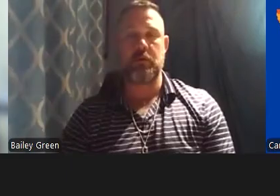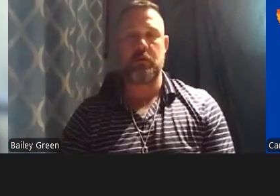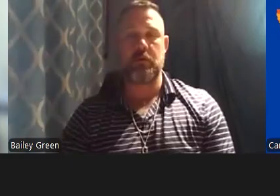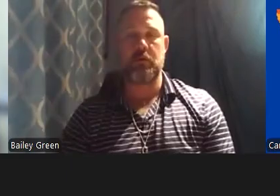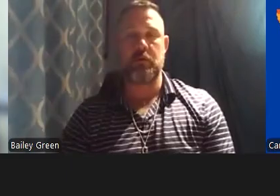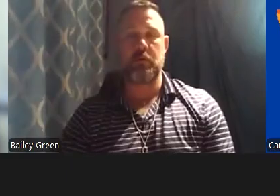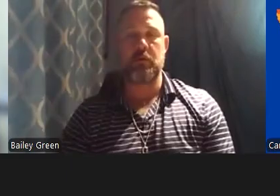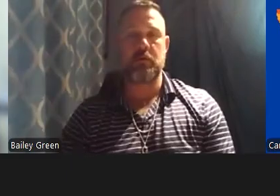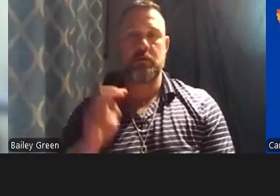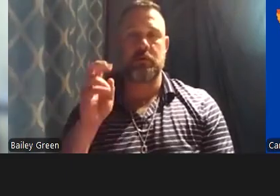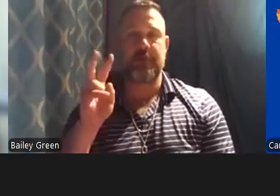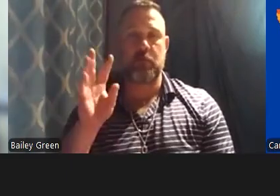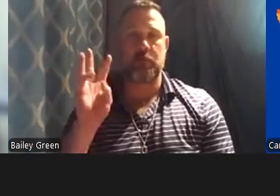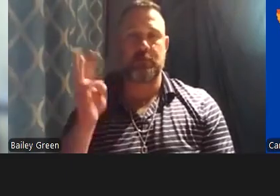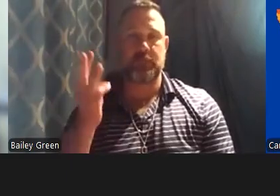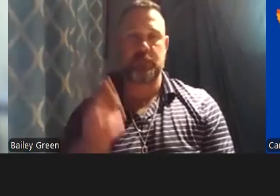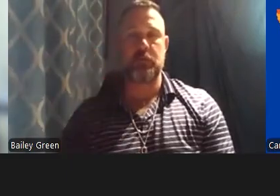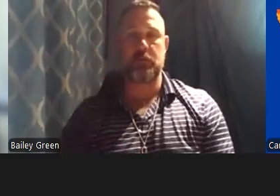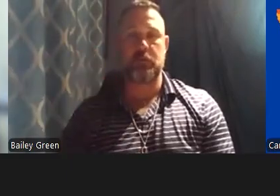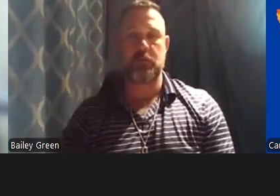So November 6th.